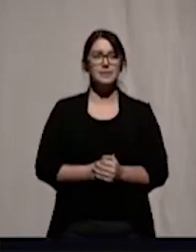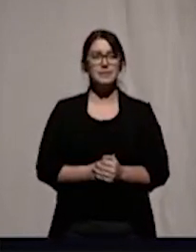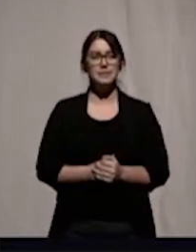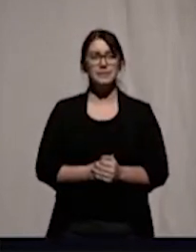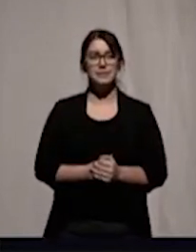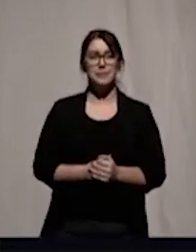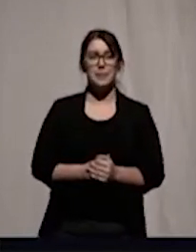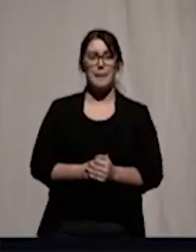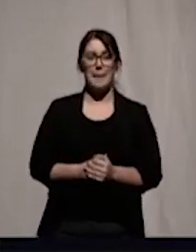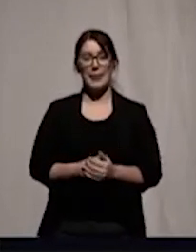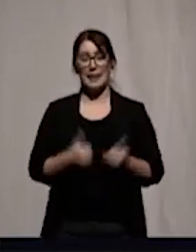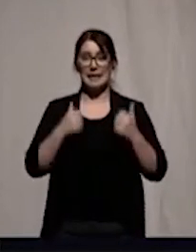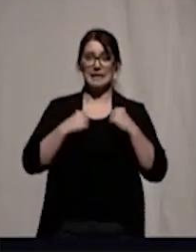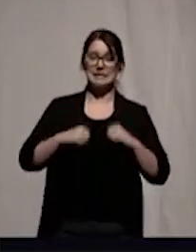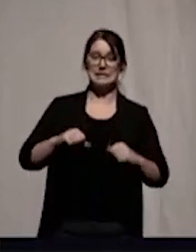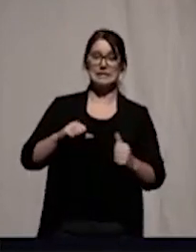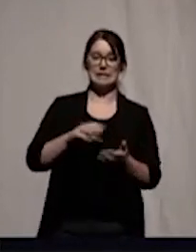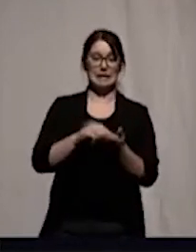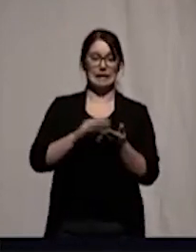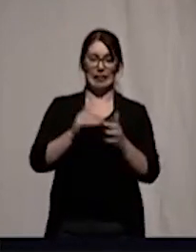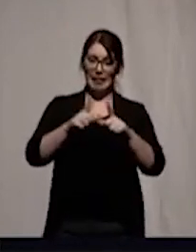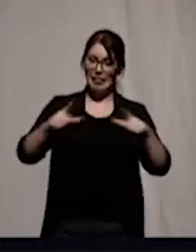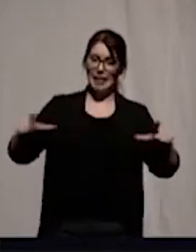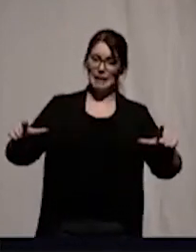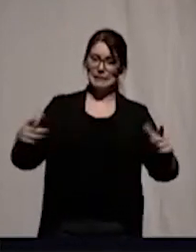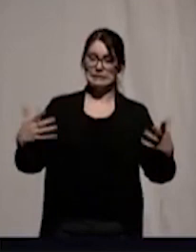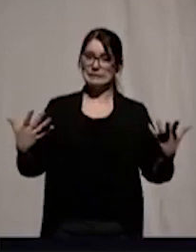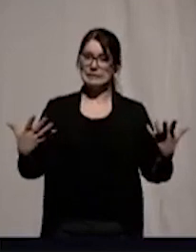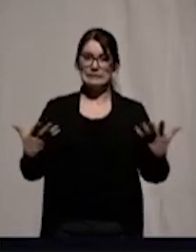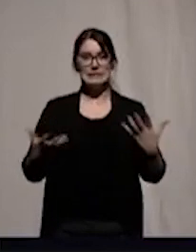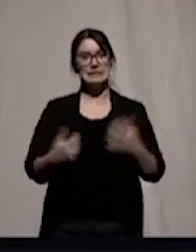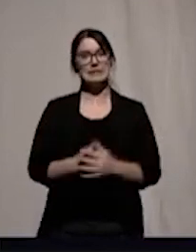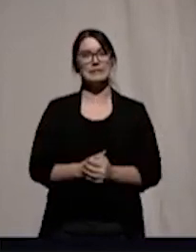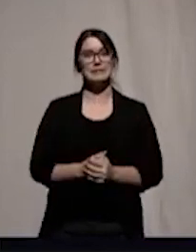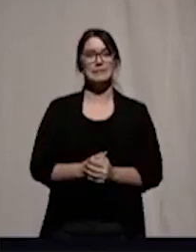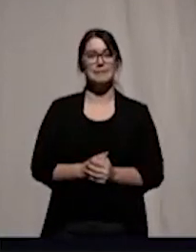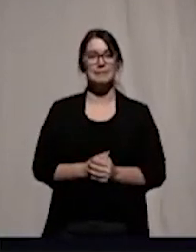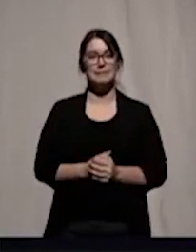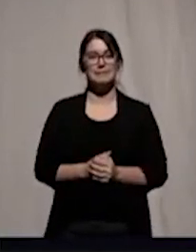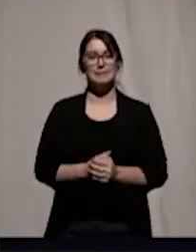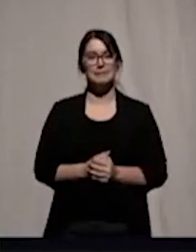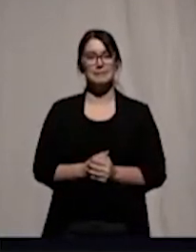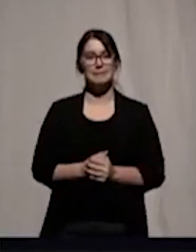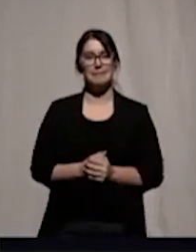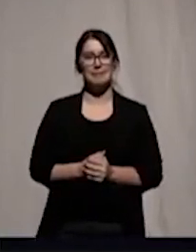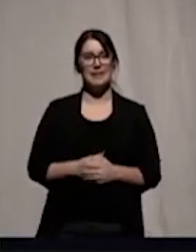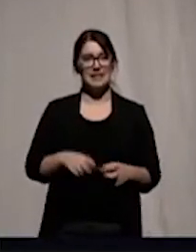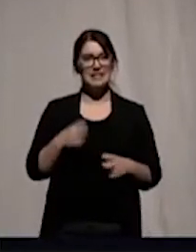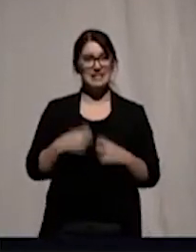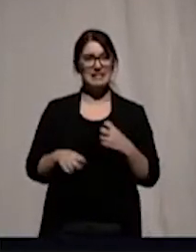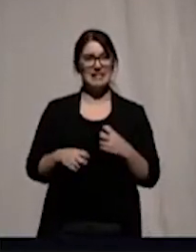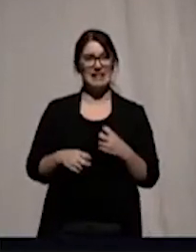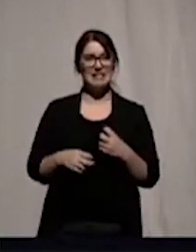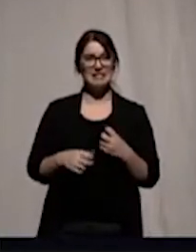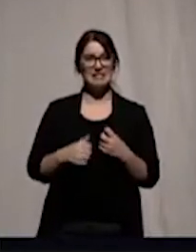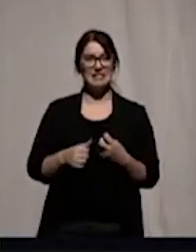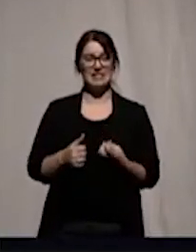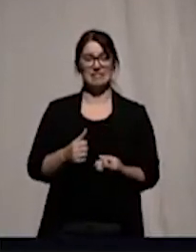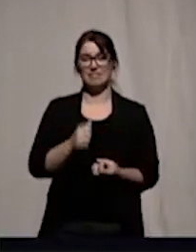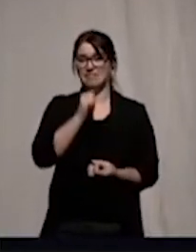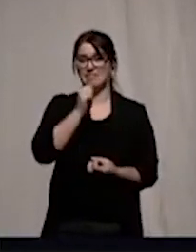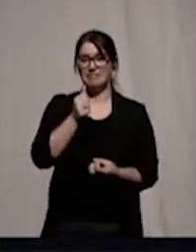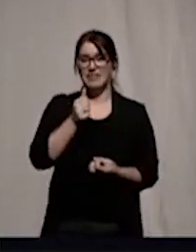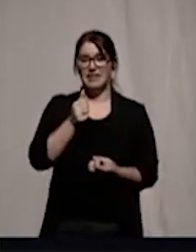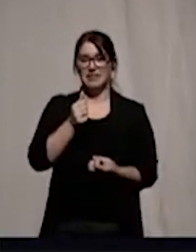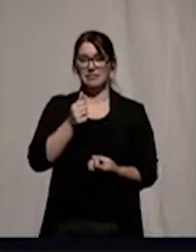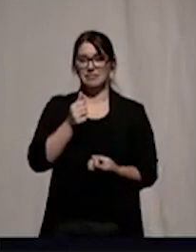for it, but that language is, I didn't want to do this guy any disrespect, because that song is so cool. Because all he does is, he